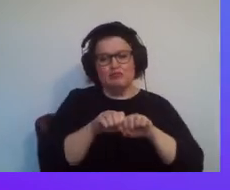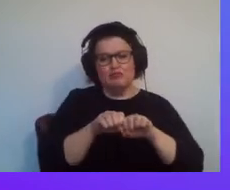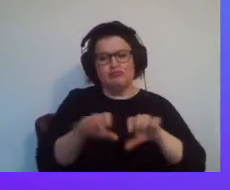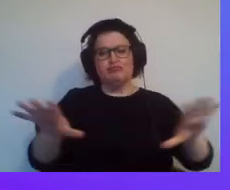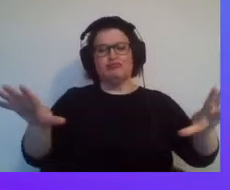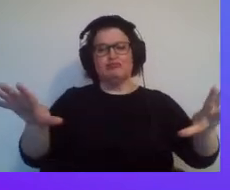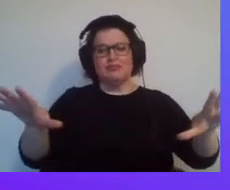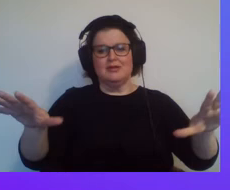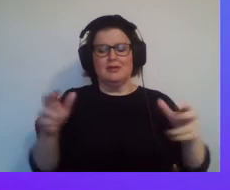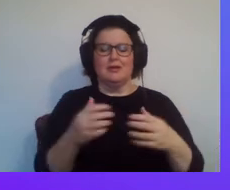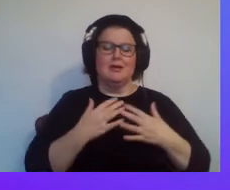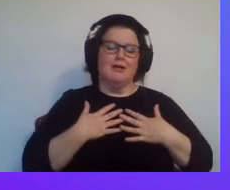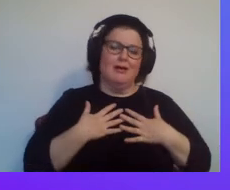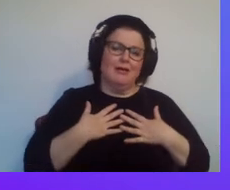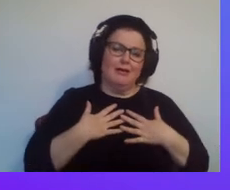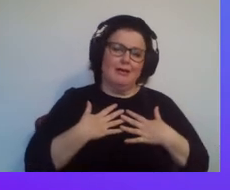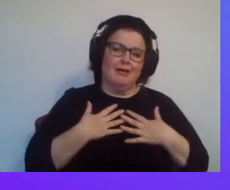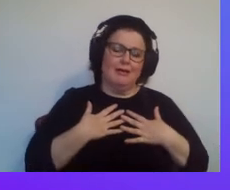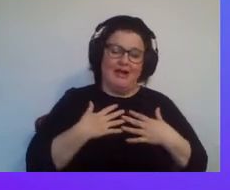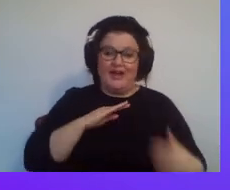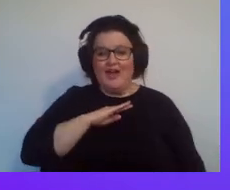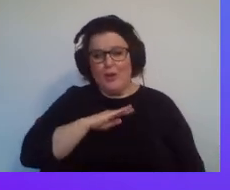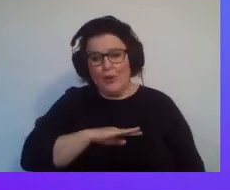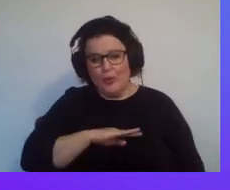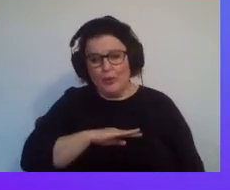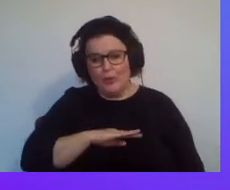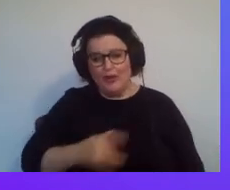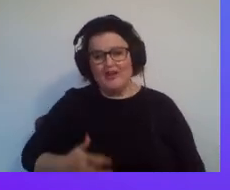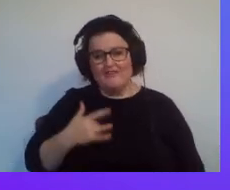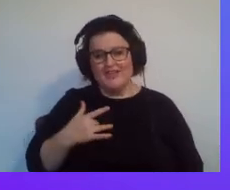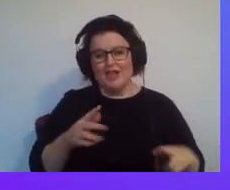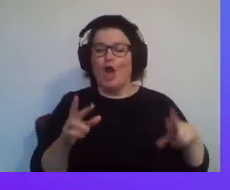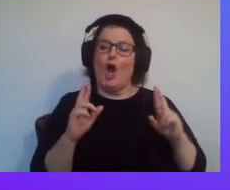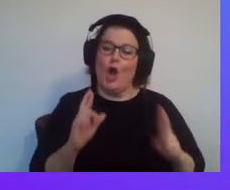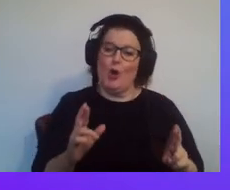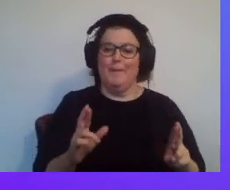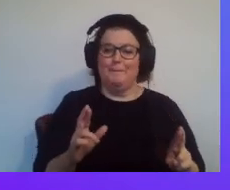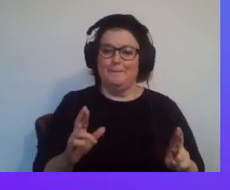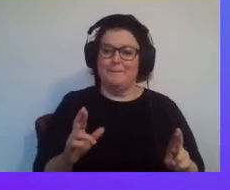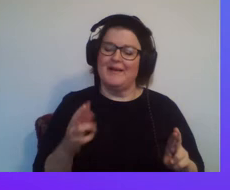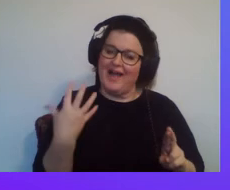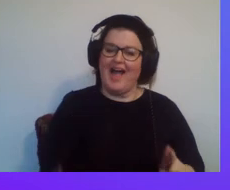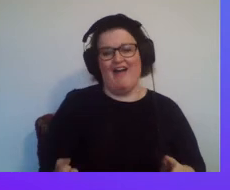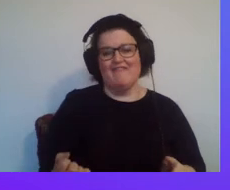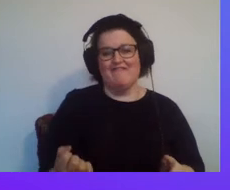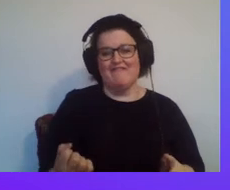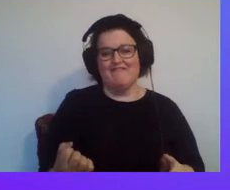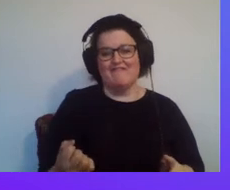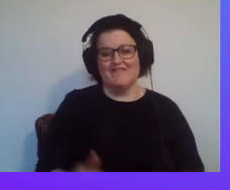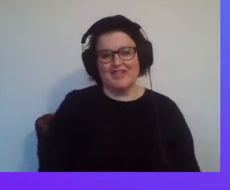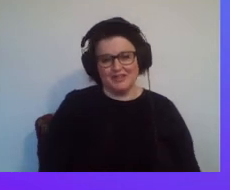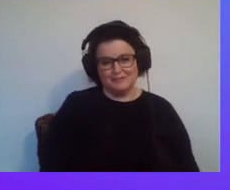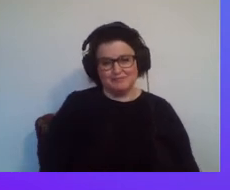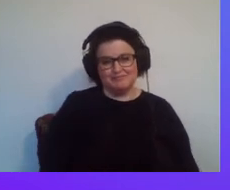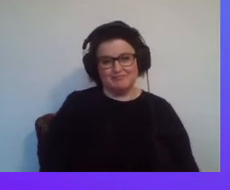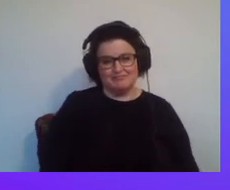now hope that we can be one of the first to overcome this thing. So, what is your sense of the